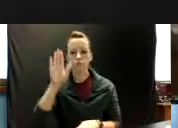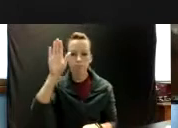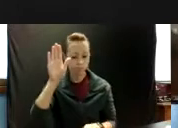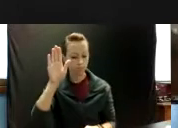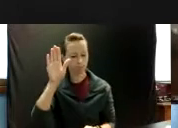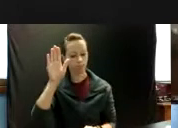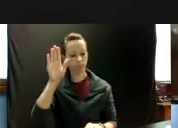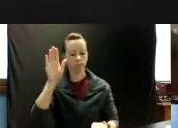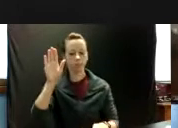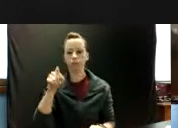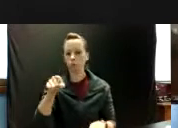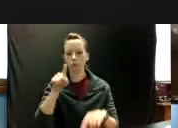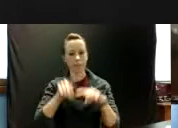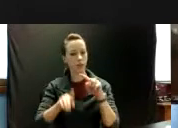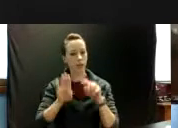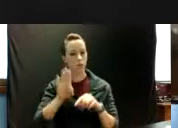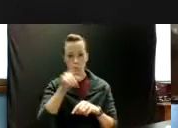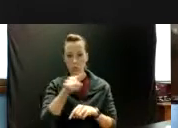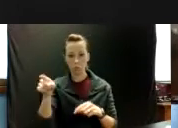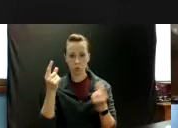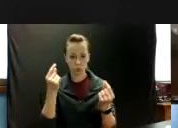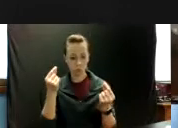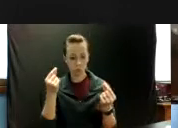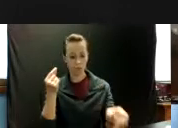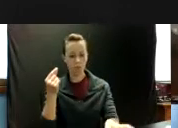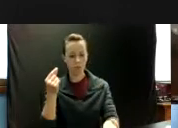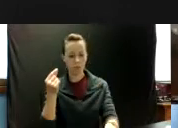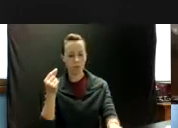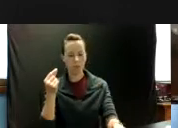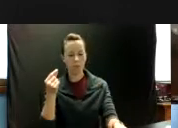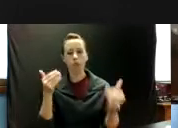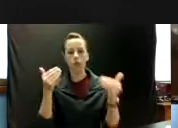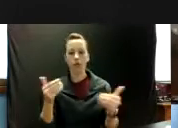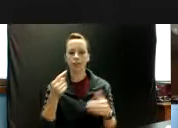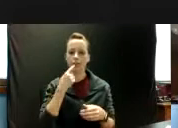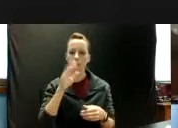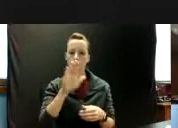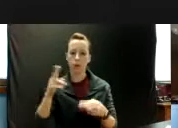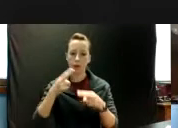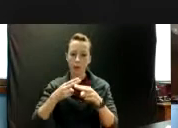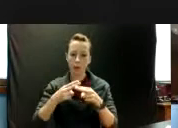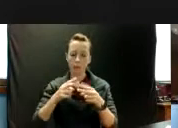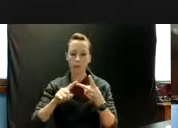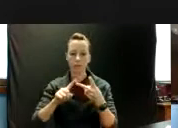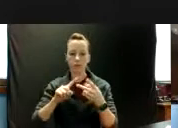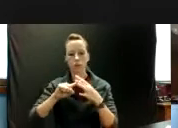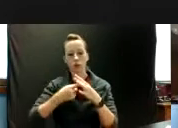if you can't raise your hands, you can go ahead and just say your name and start speaking.